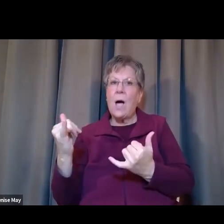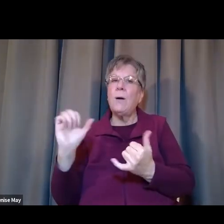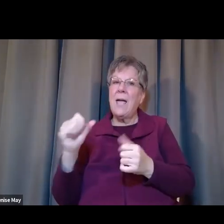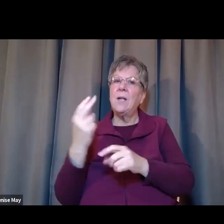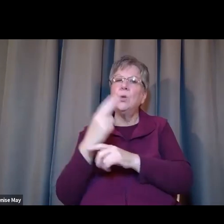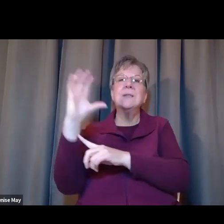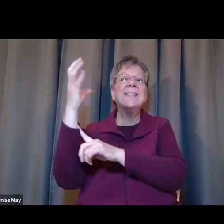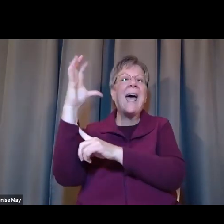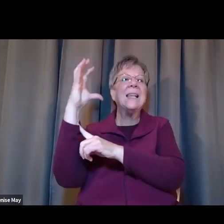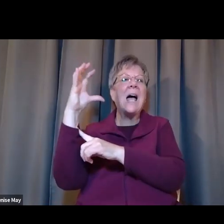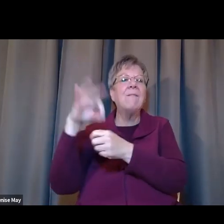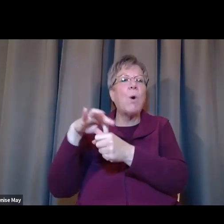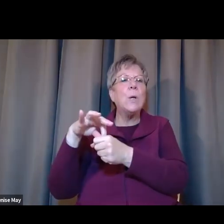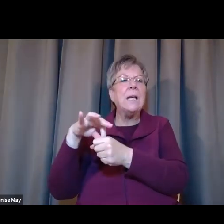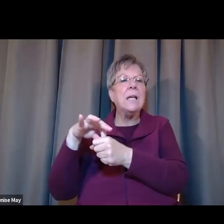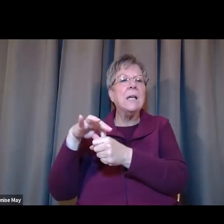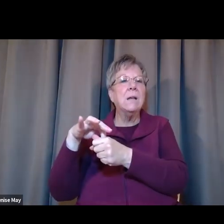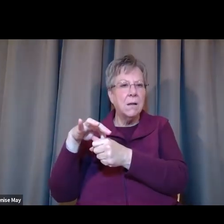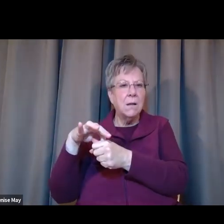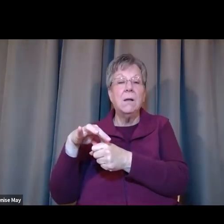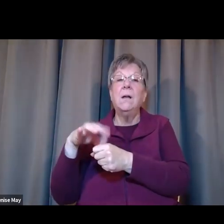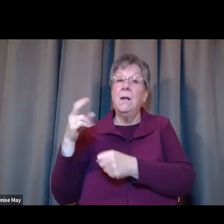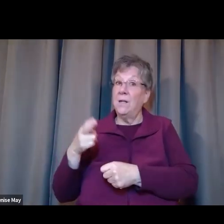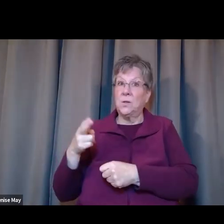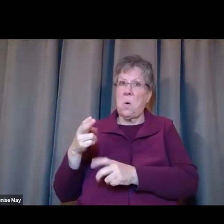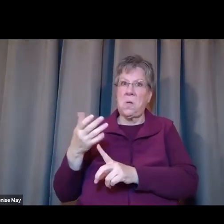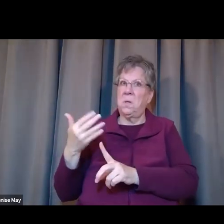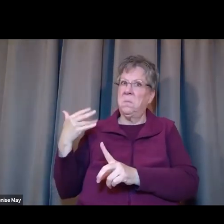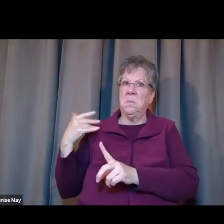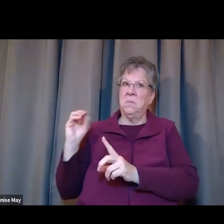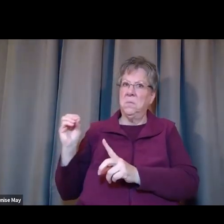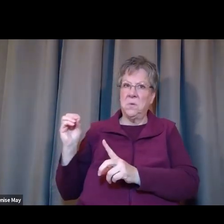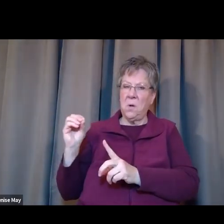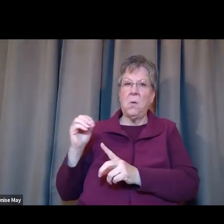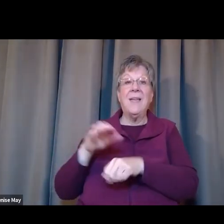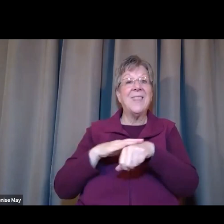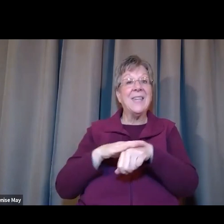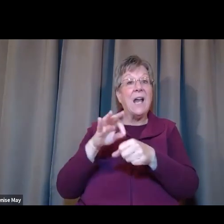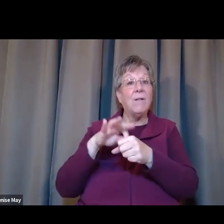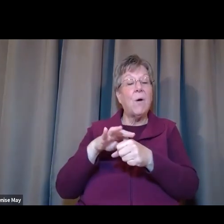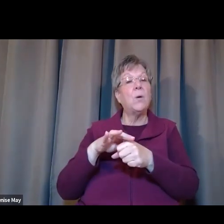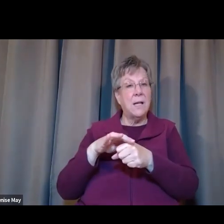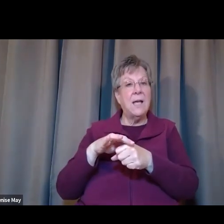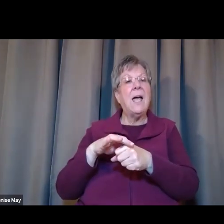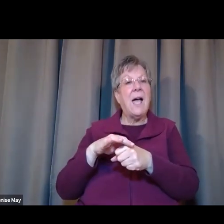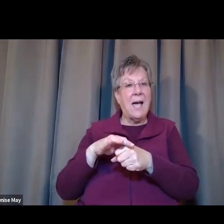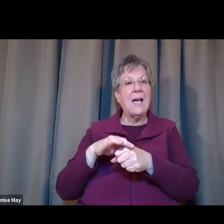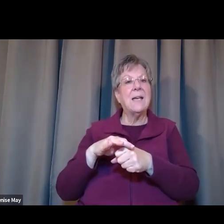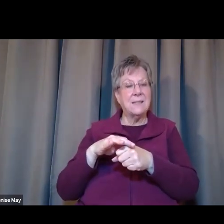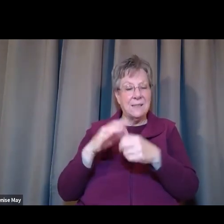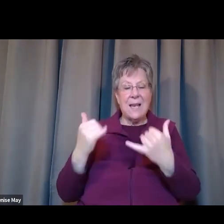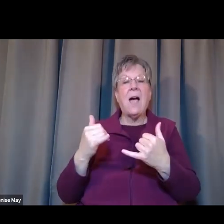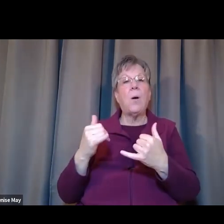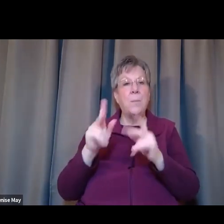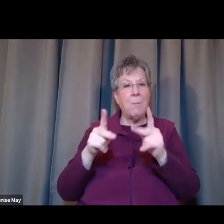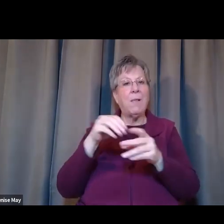in their neighborhoods. It historically had not been. The Native vote has produced representation in elected office,